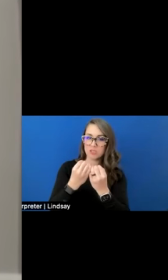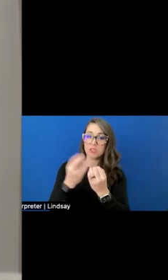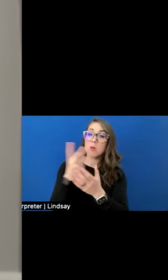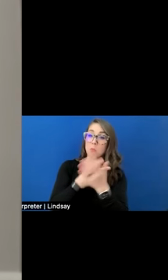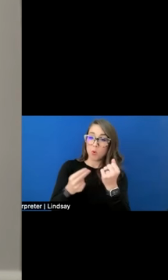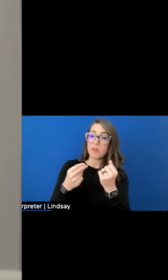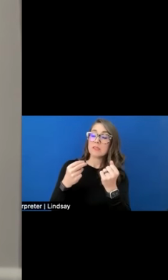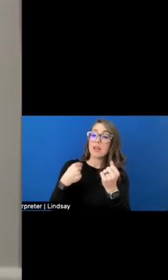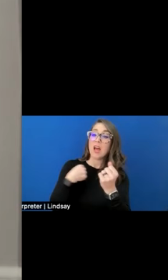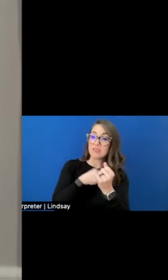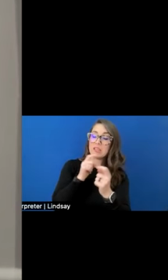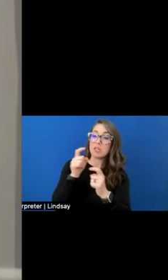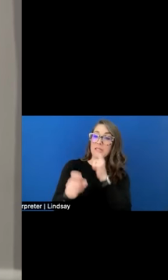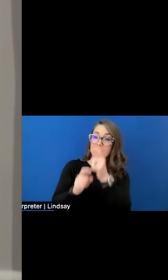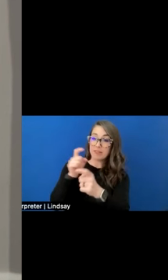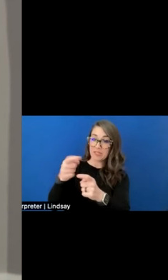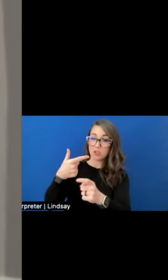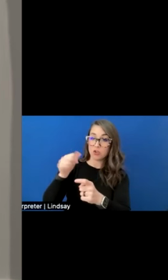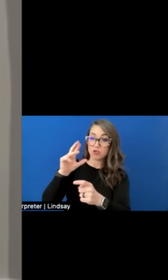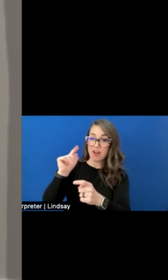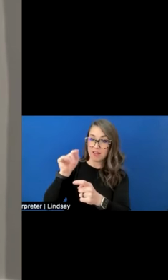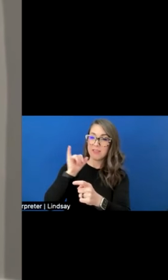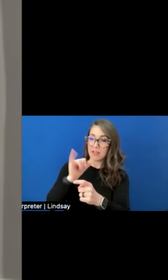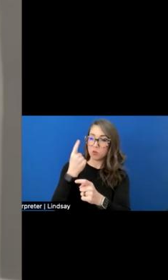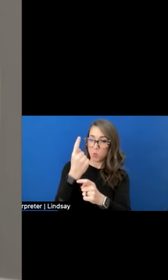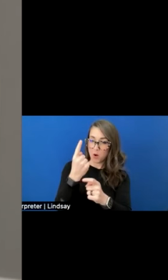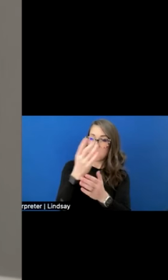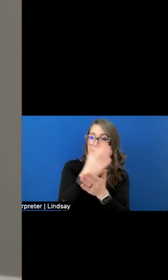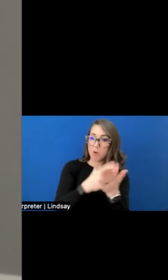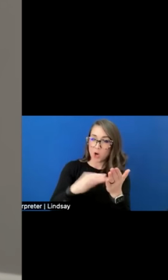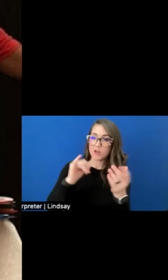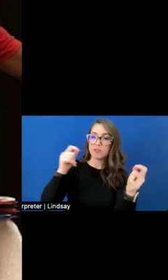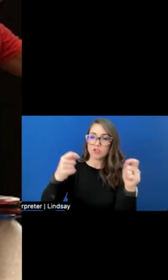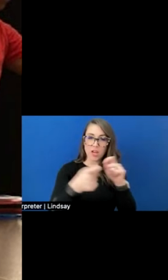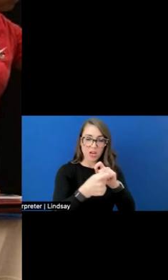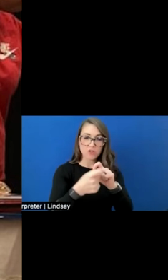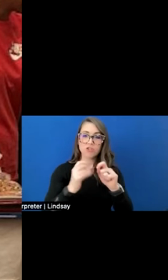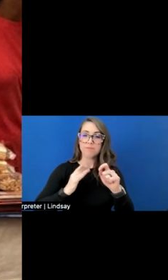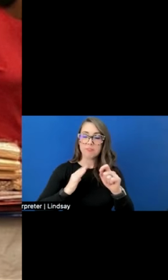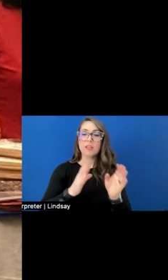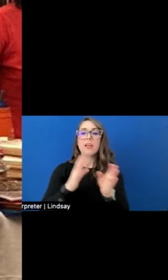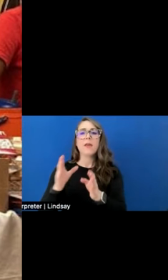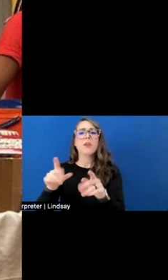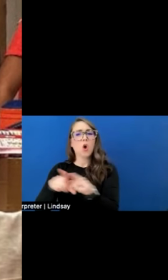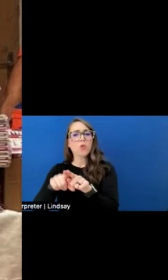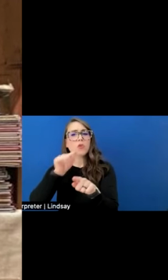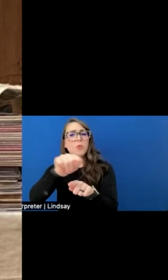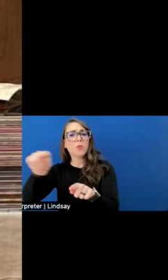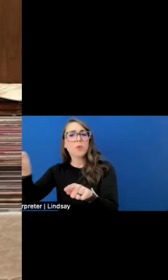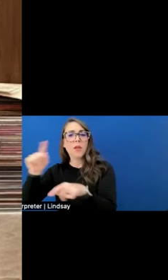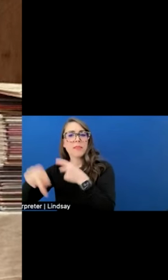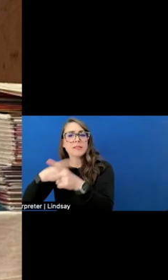organization and also the types of organizations that have come forward requesting